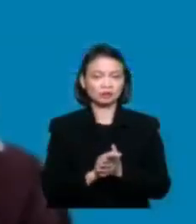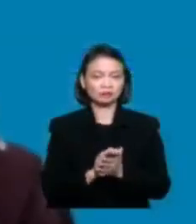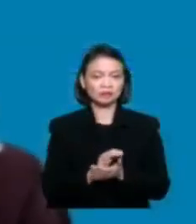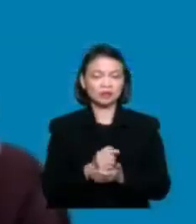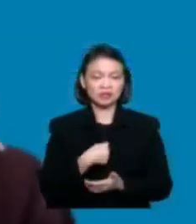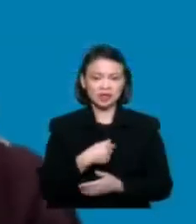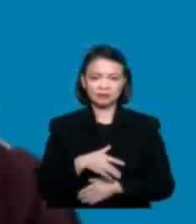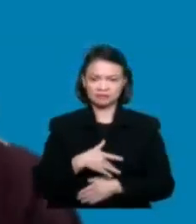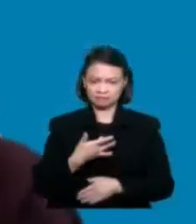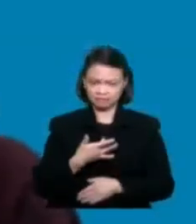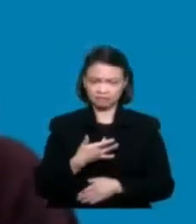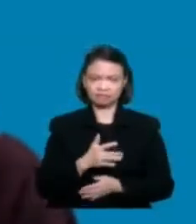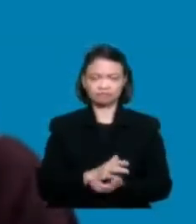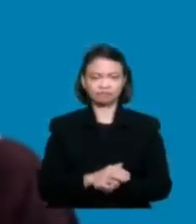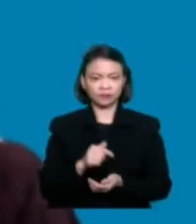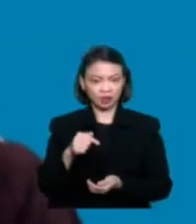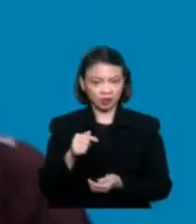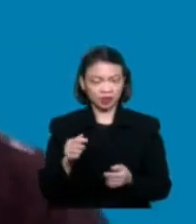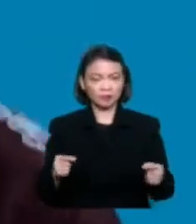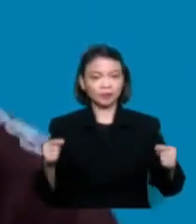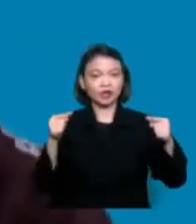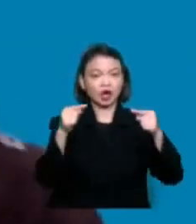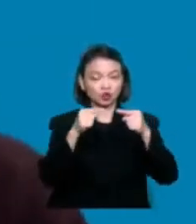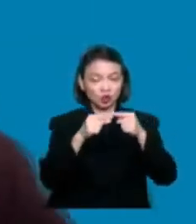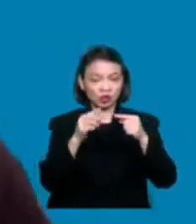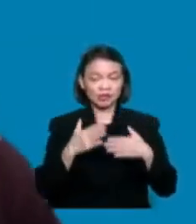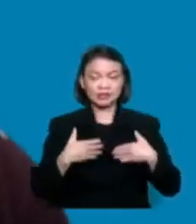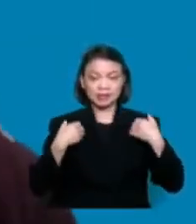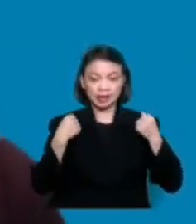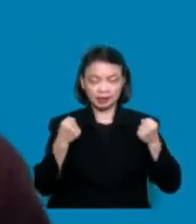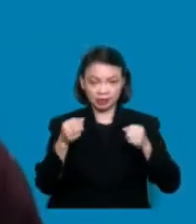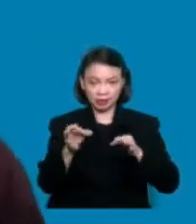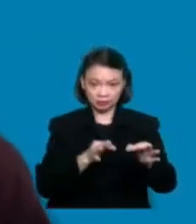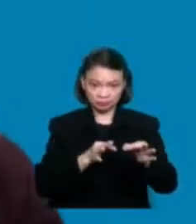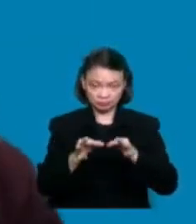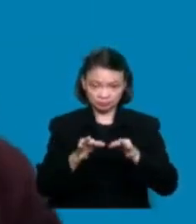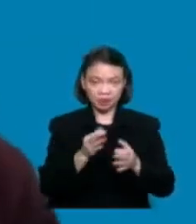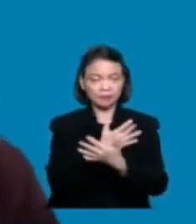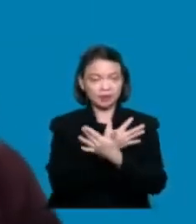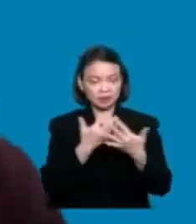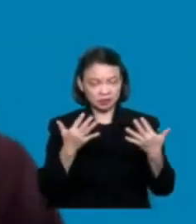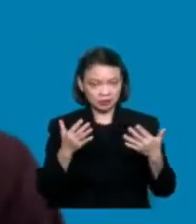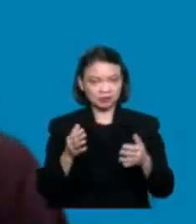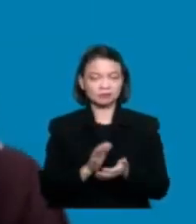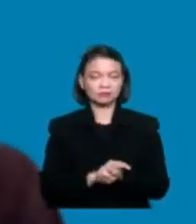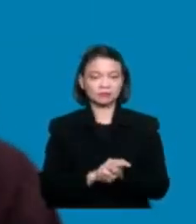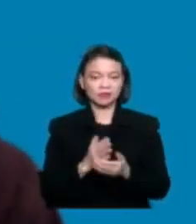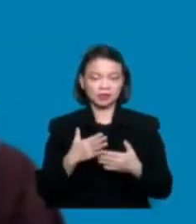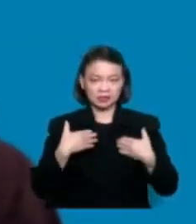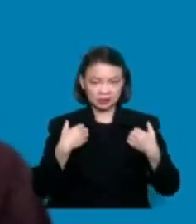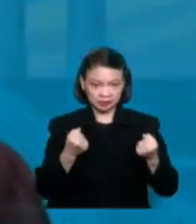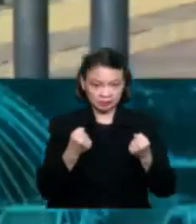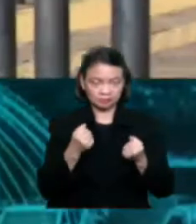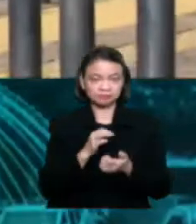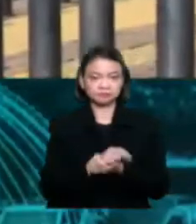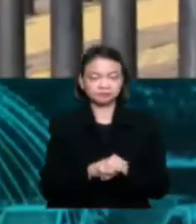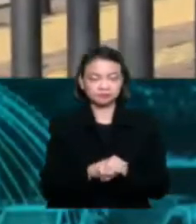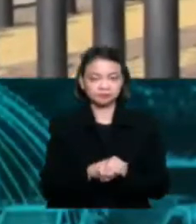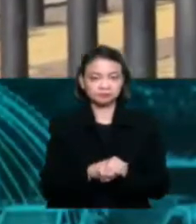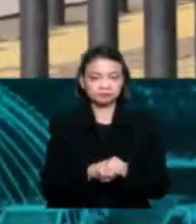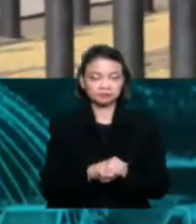specialty. You may have seen a lot of these children, hopefully, in your practice as well. So you're as good as an expert as I am on